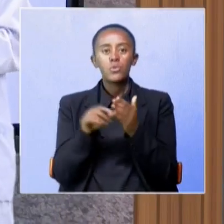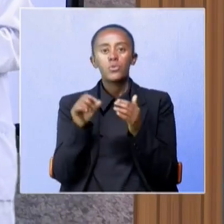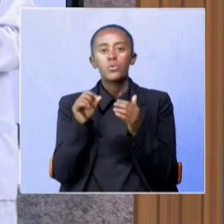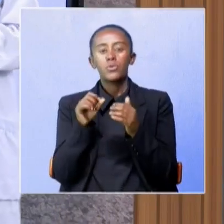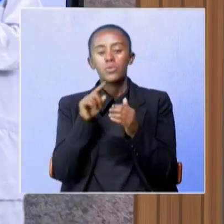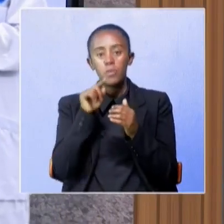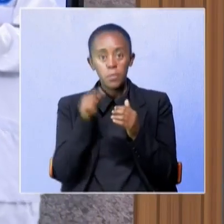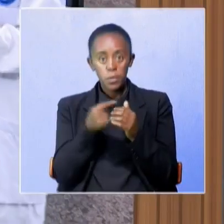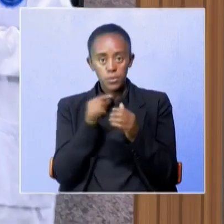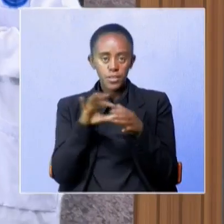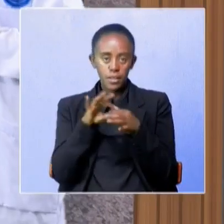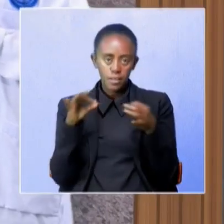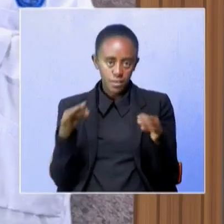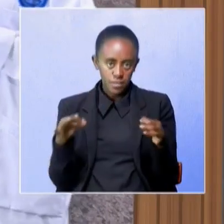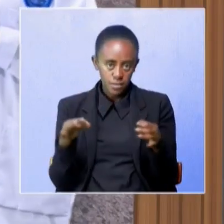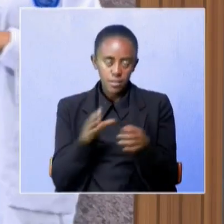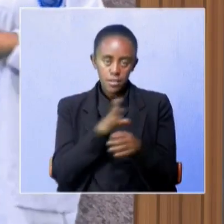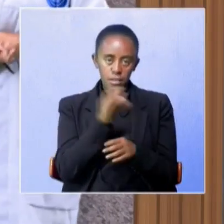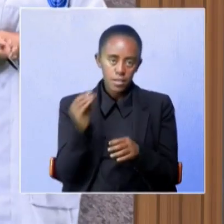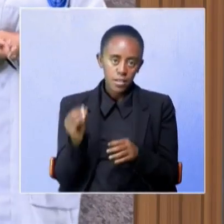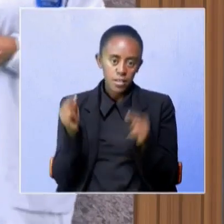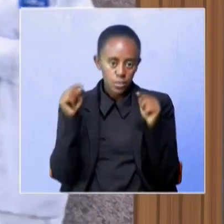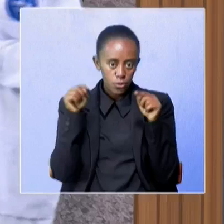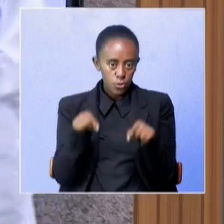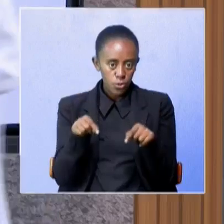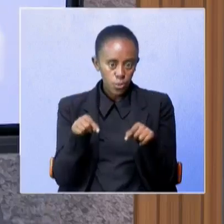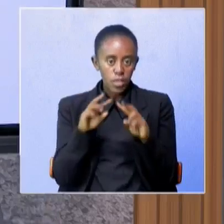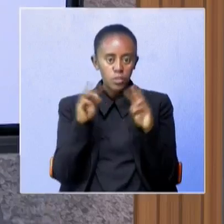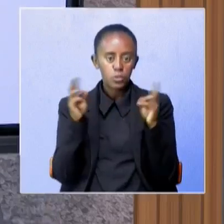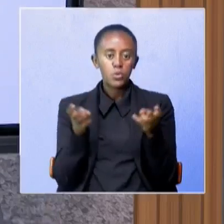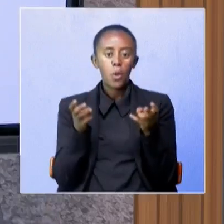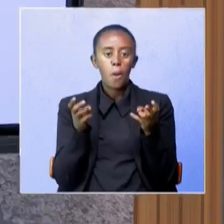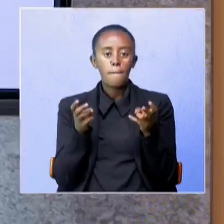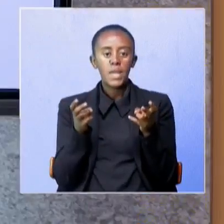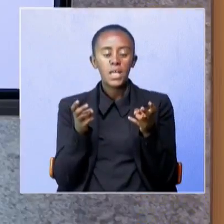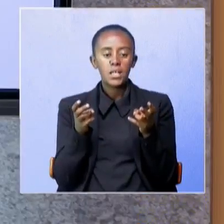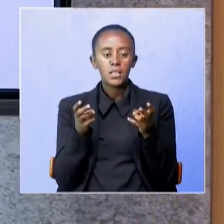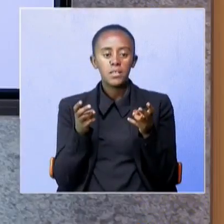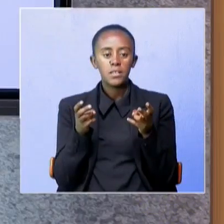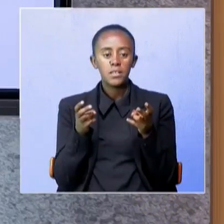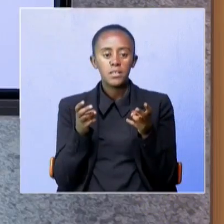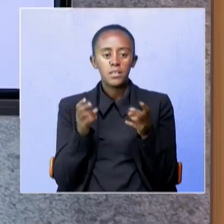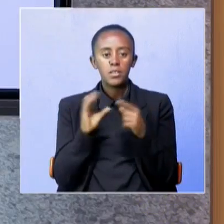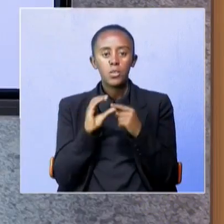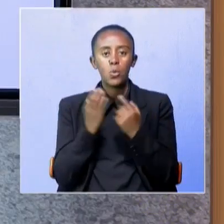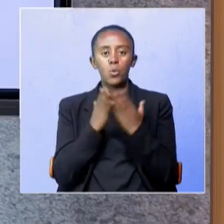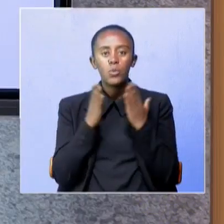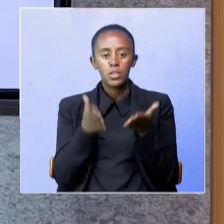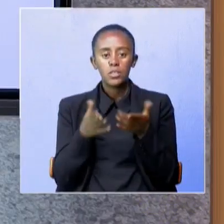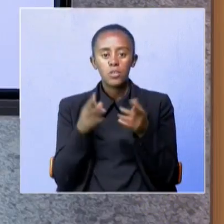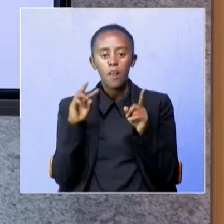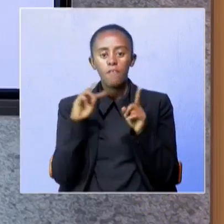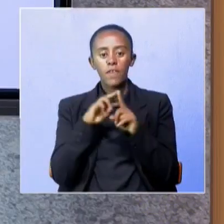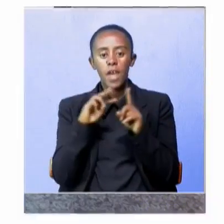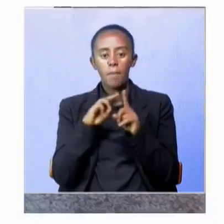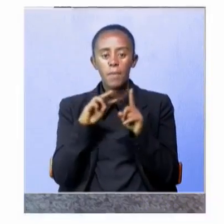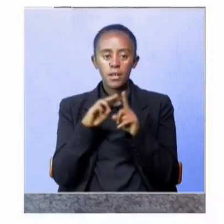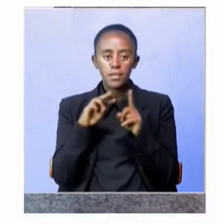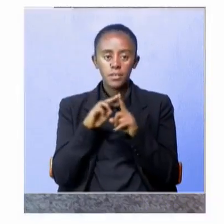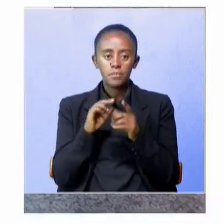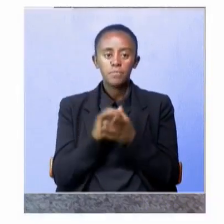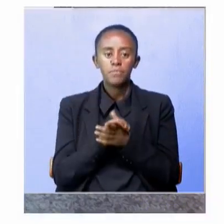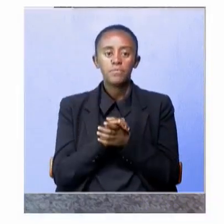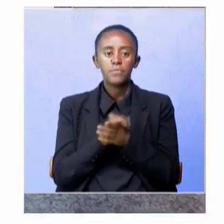in sentences. And today's topic is contextual vocabulary,